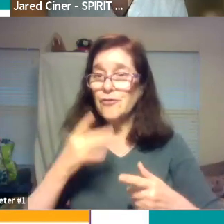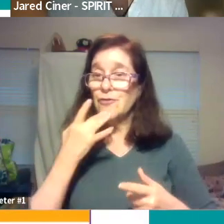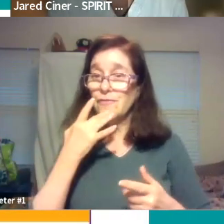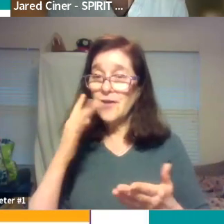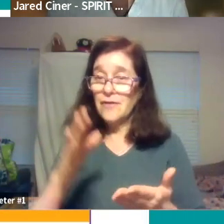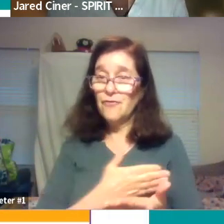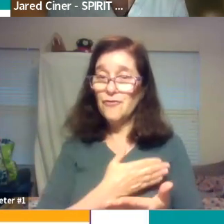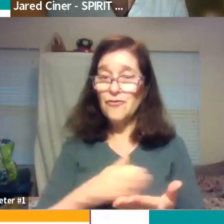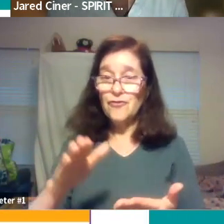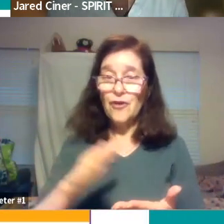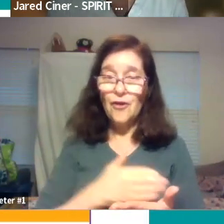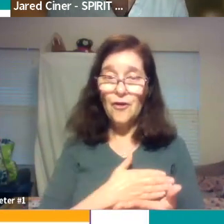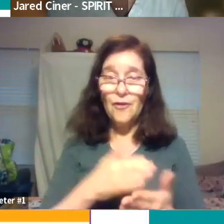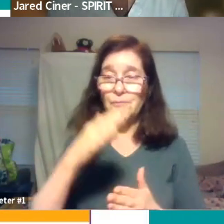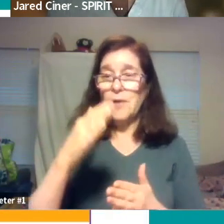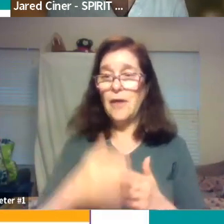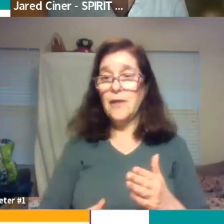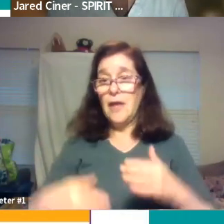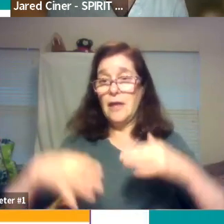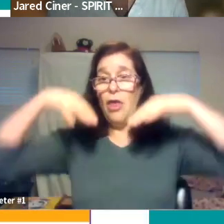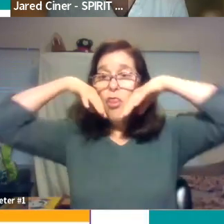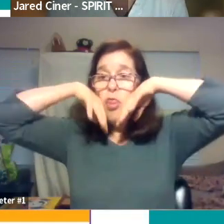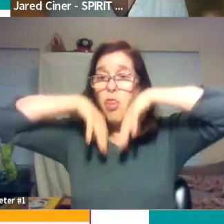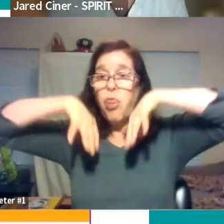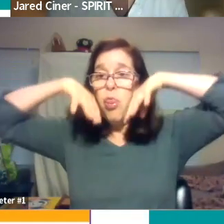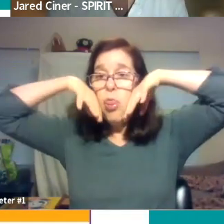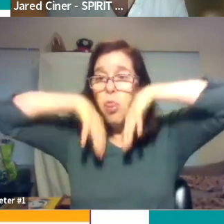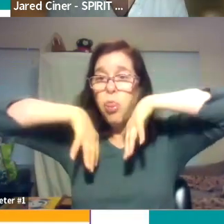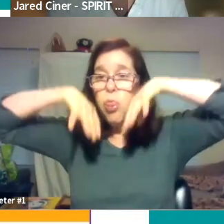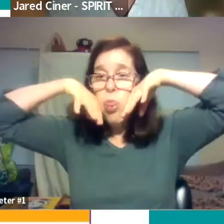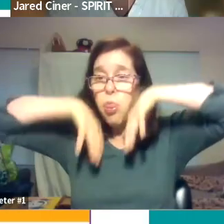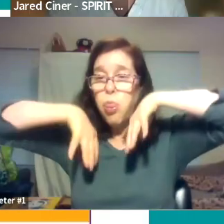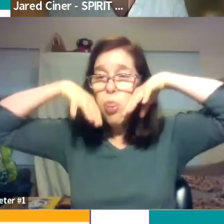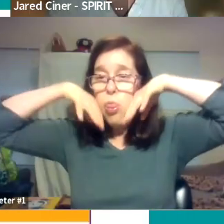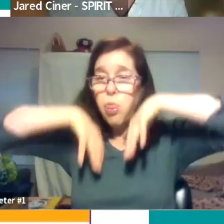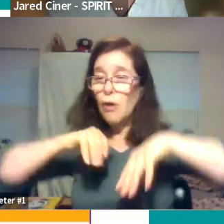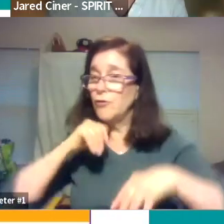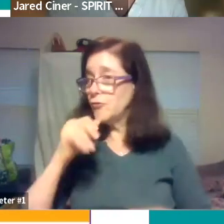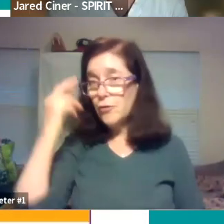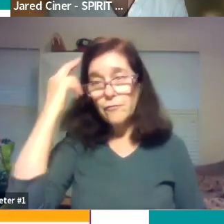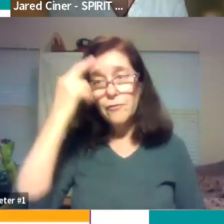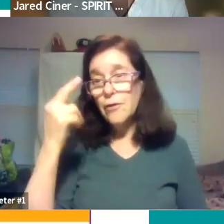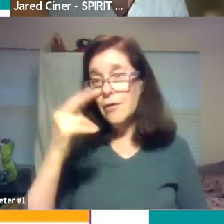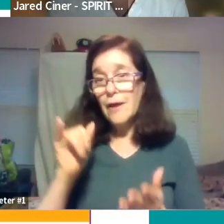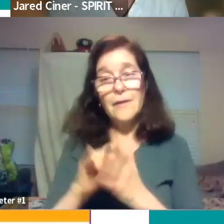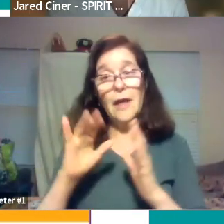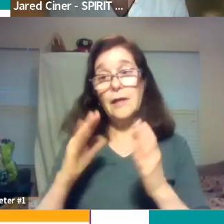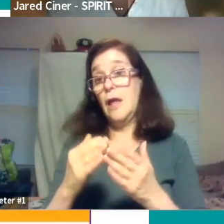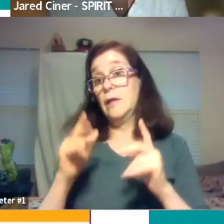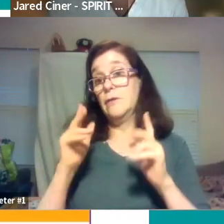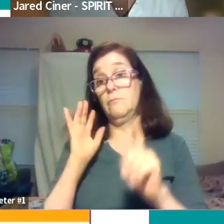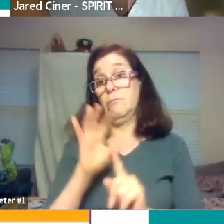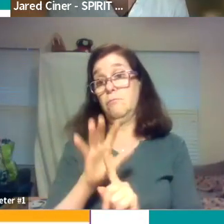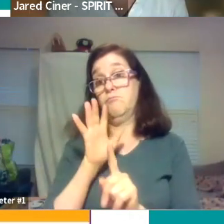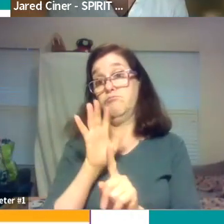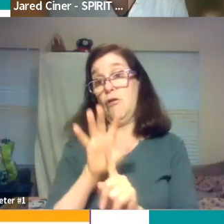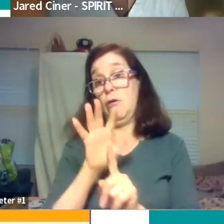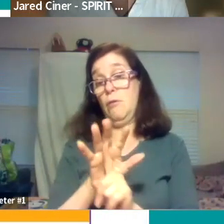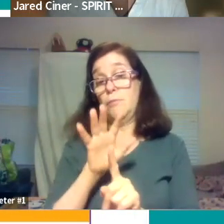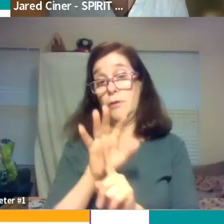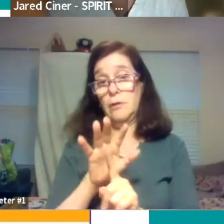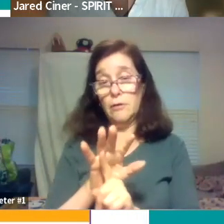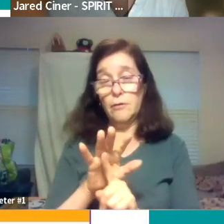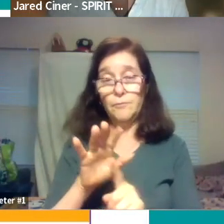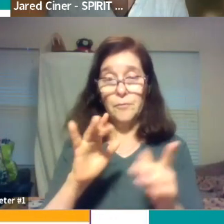song. And by the end, you are sweating and you don't even realize. So that class is very popular. And on our